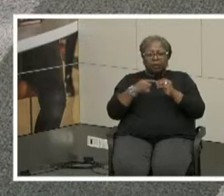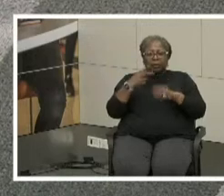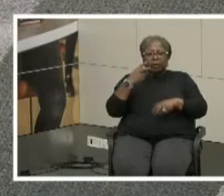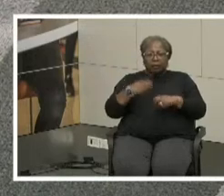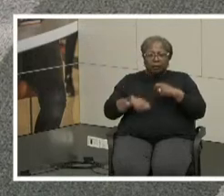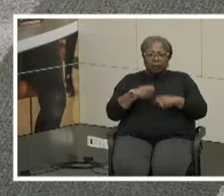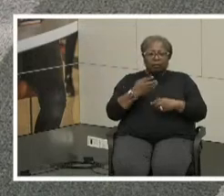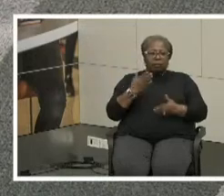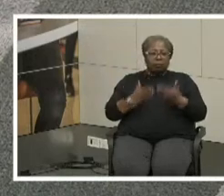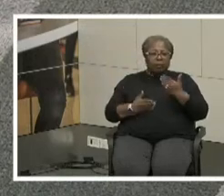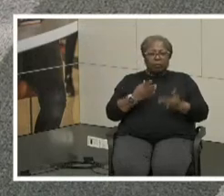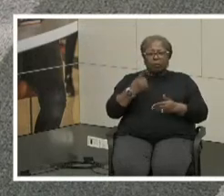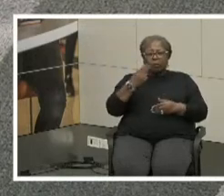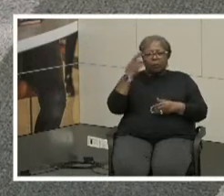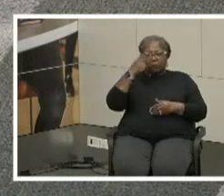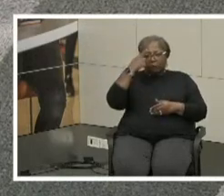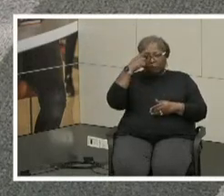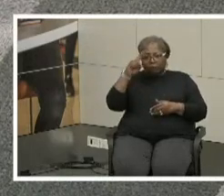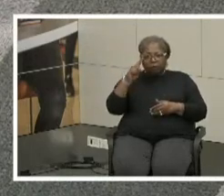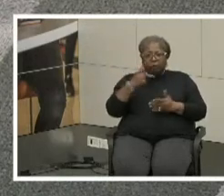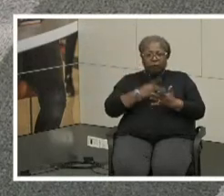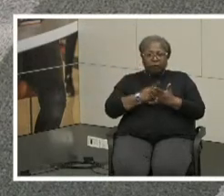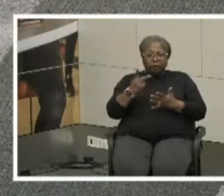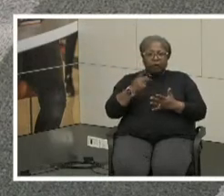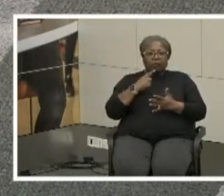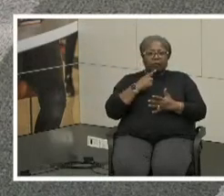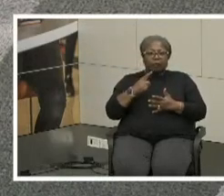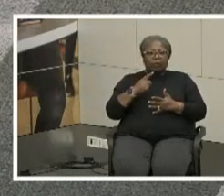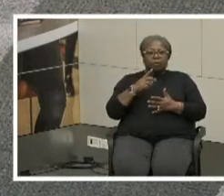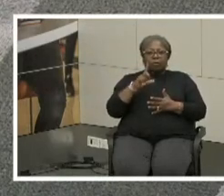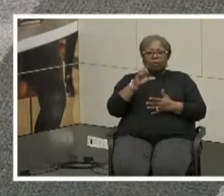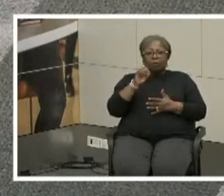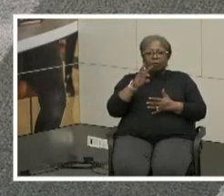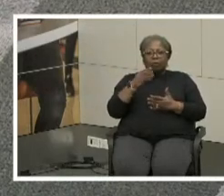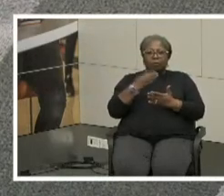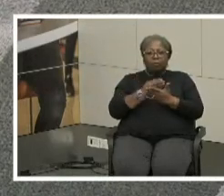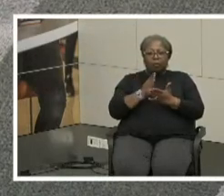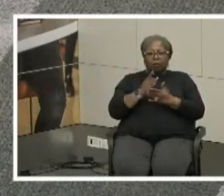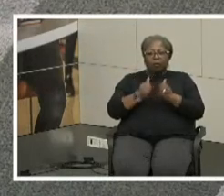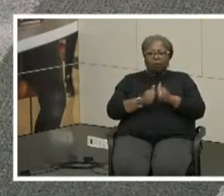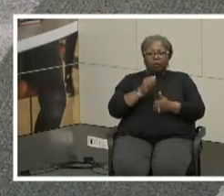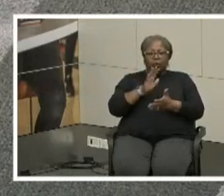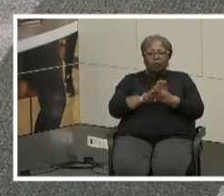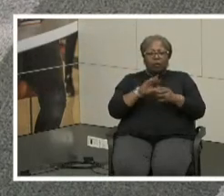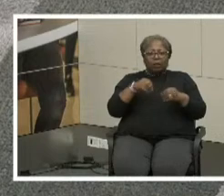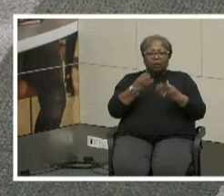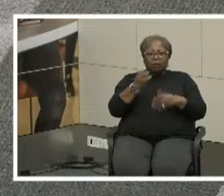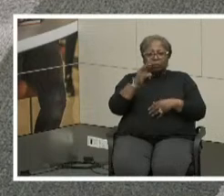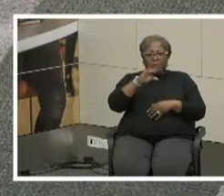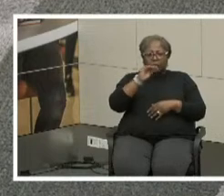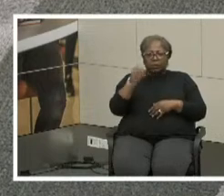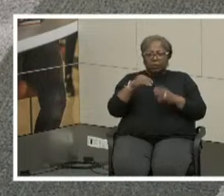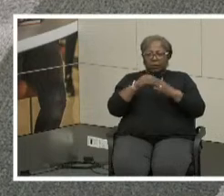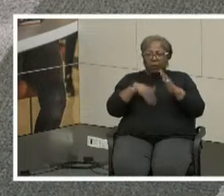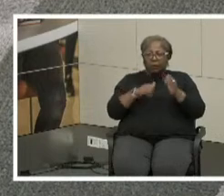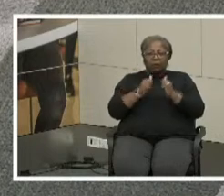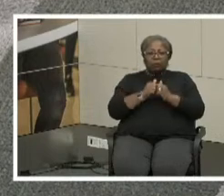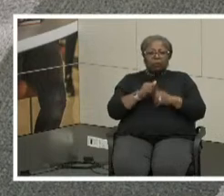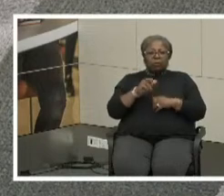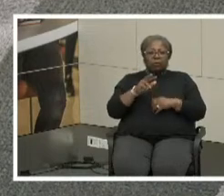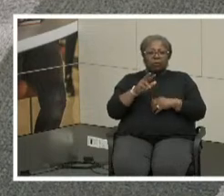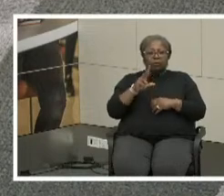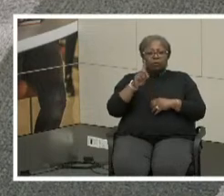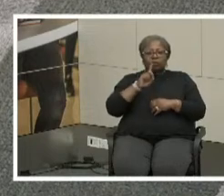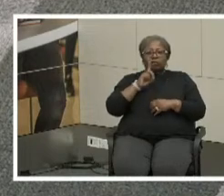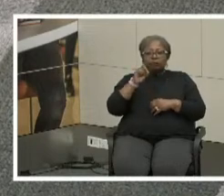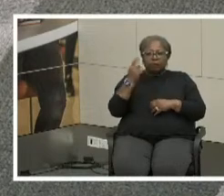problem maybe one reason for the failure is the low budget for most schools giving them 12% less would really do